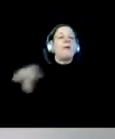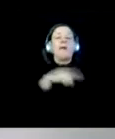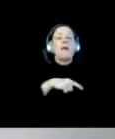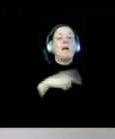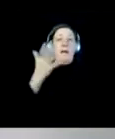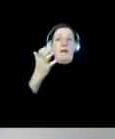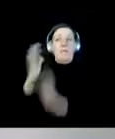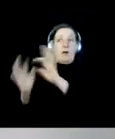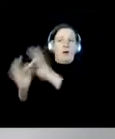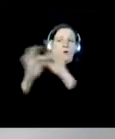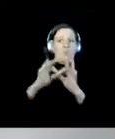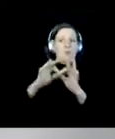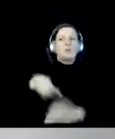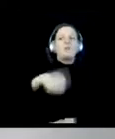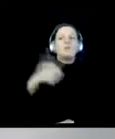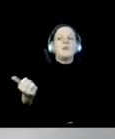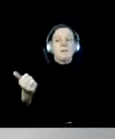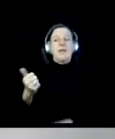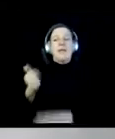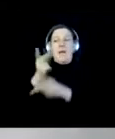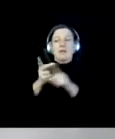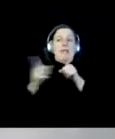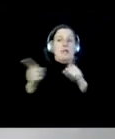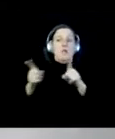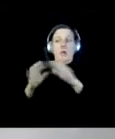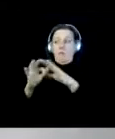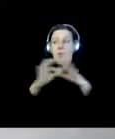else, and then to keep those things connected anyway.